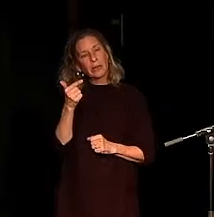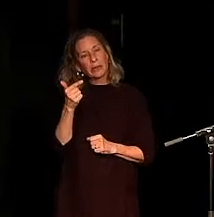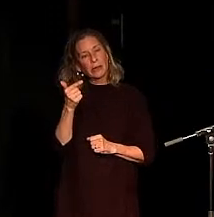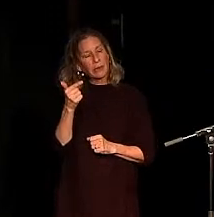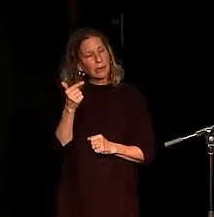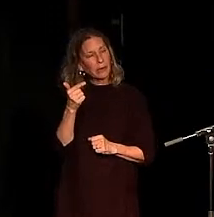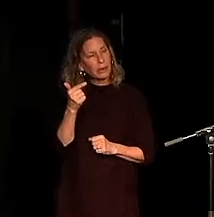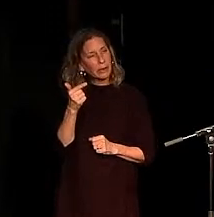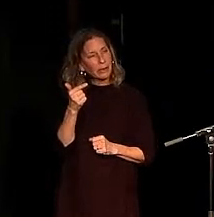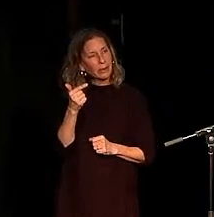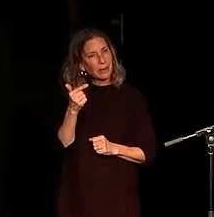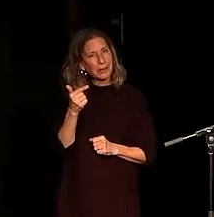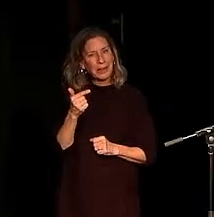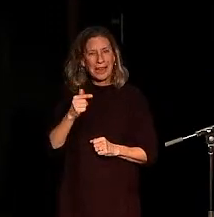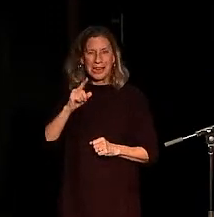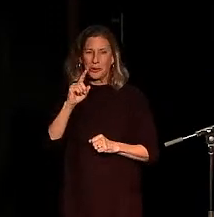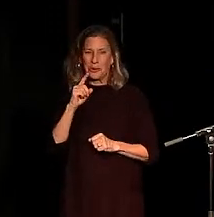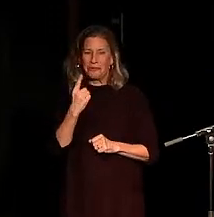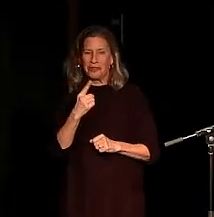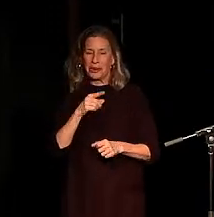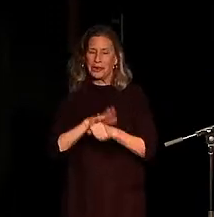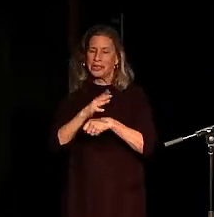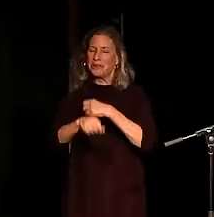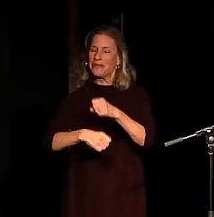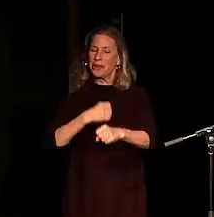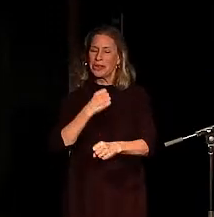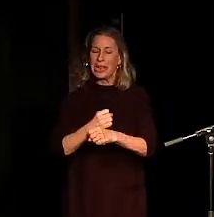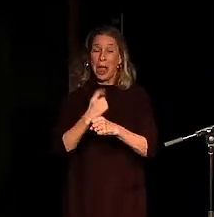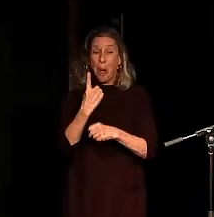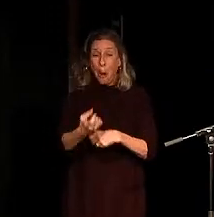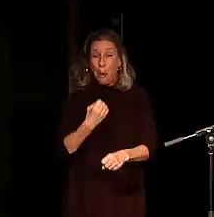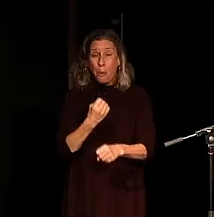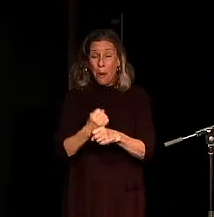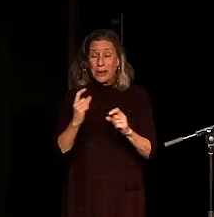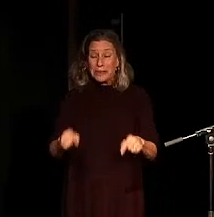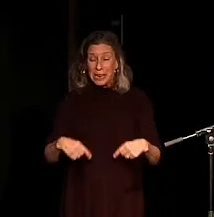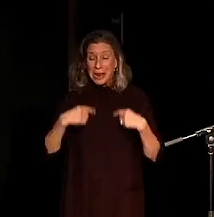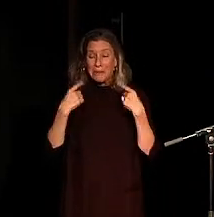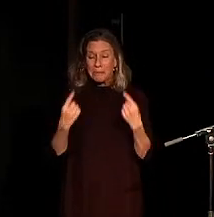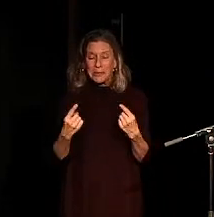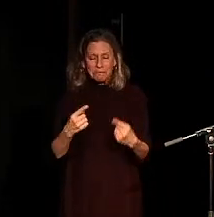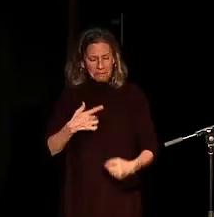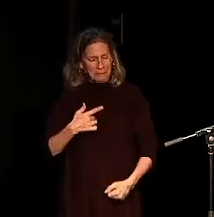full year? Wait, you've been here a year? No.